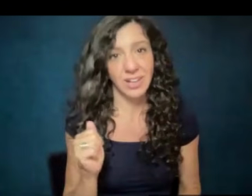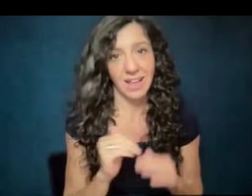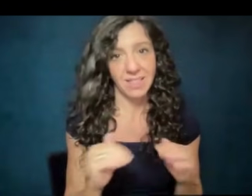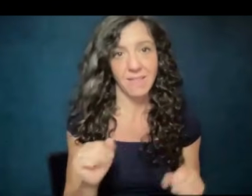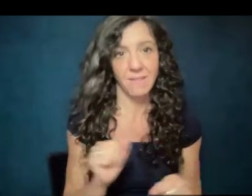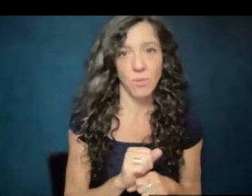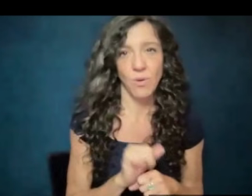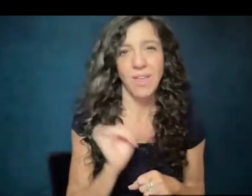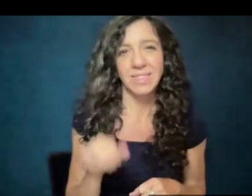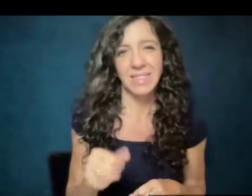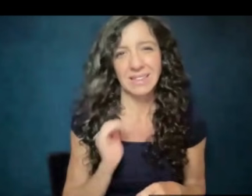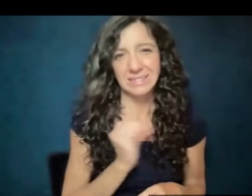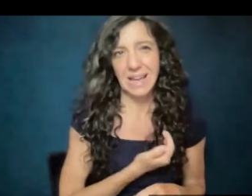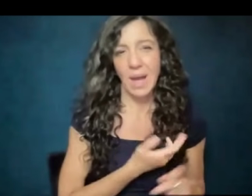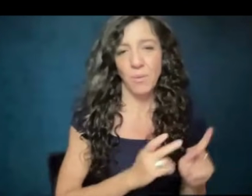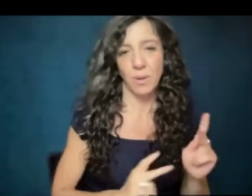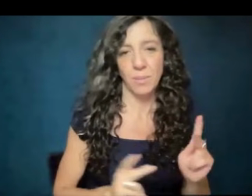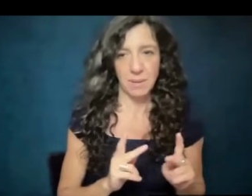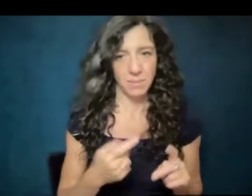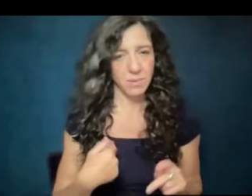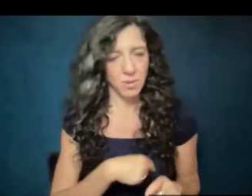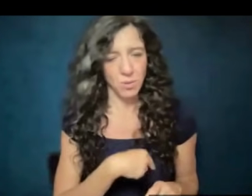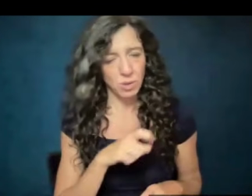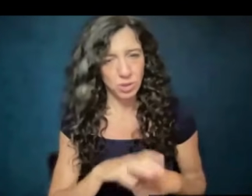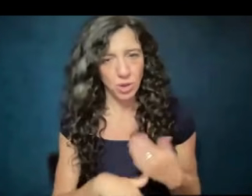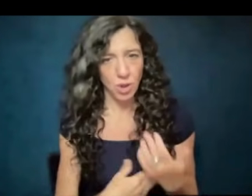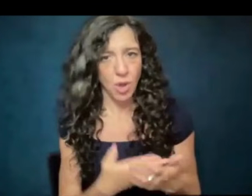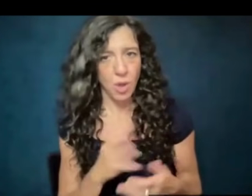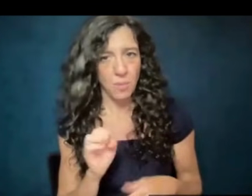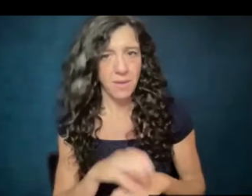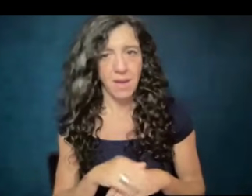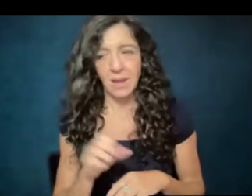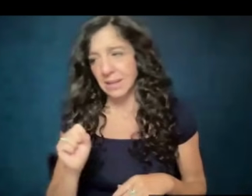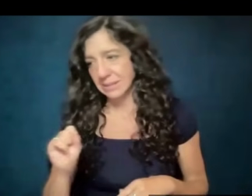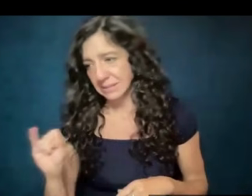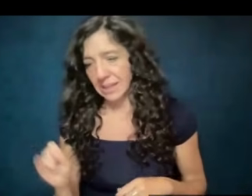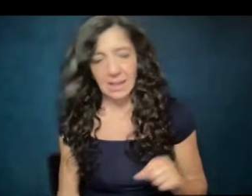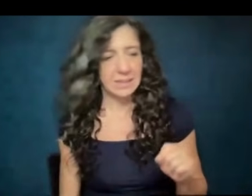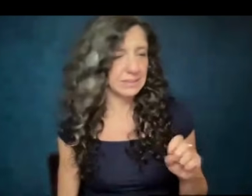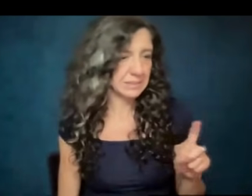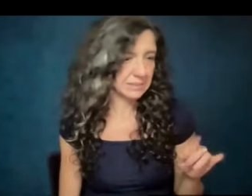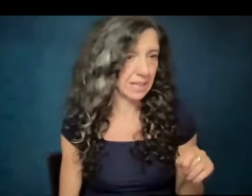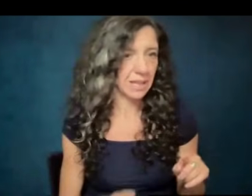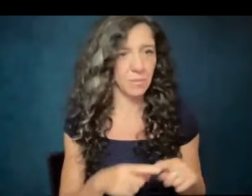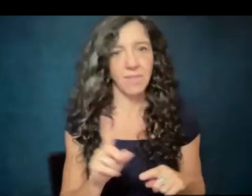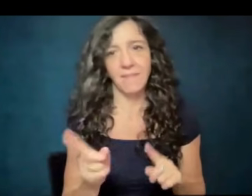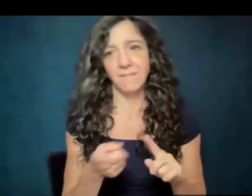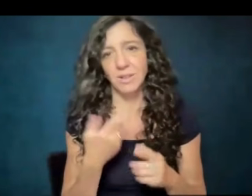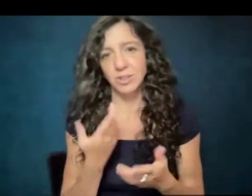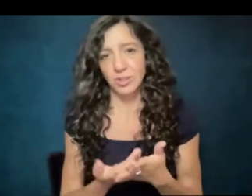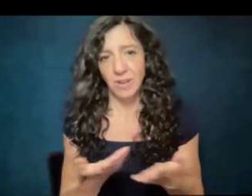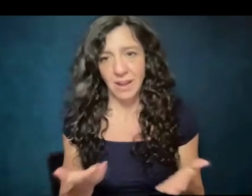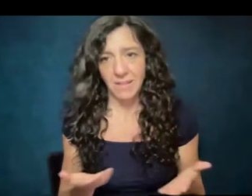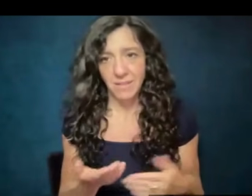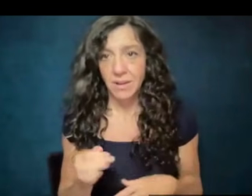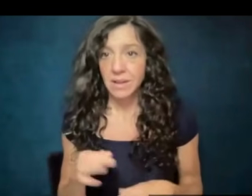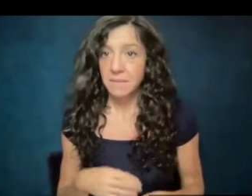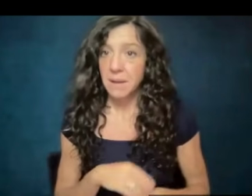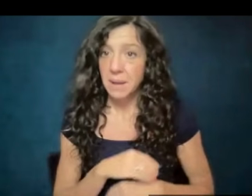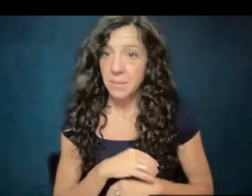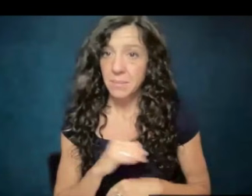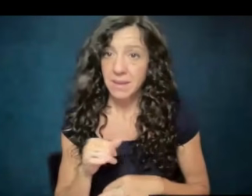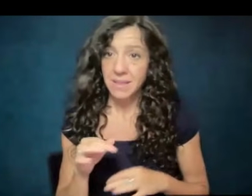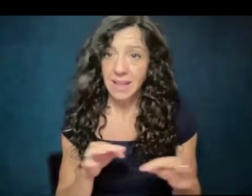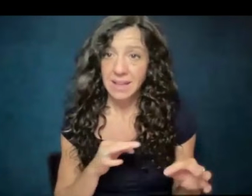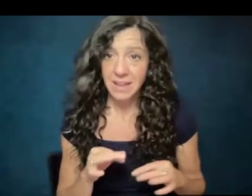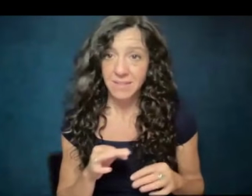folks. Our people should all be on SSI or SSDI when they first come to us. And if they meet that definition